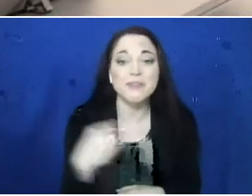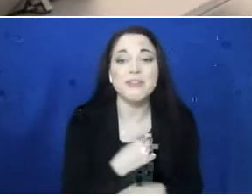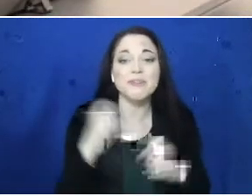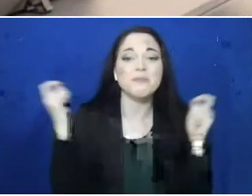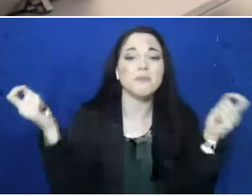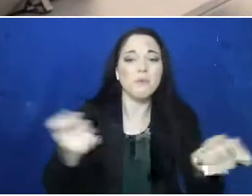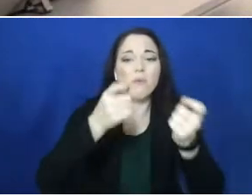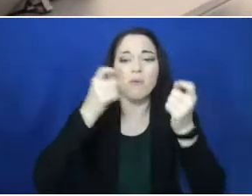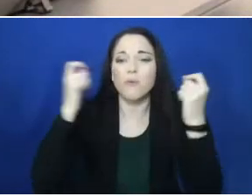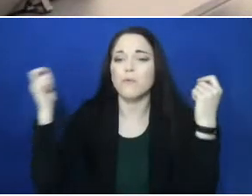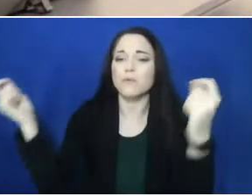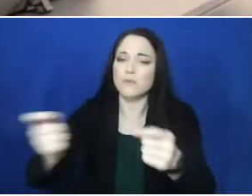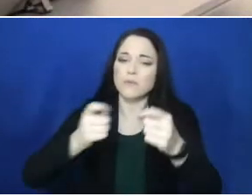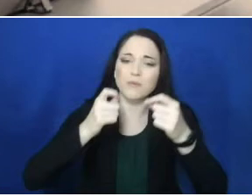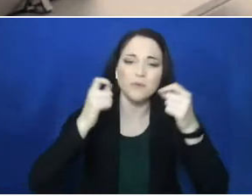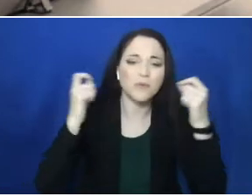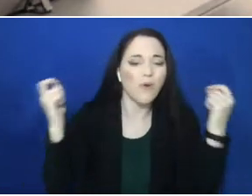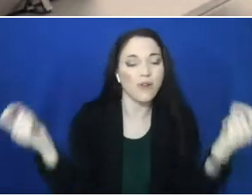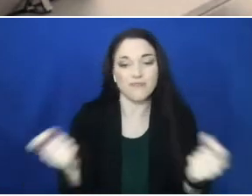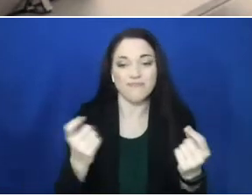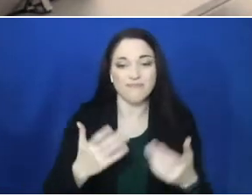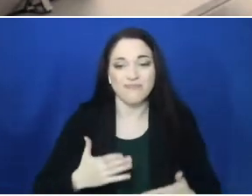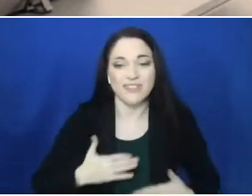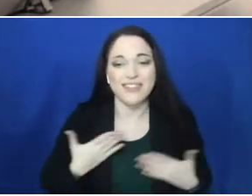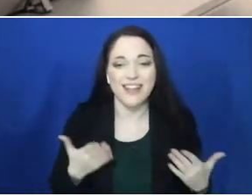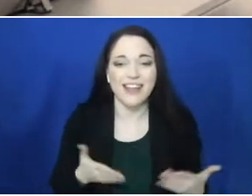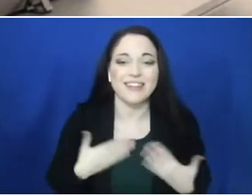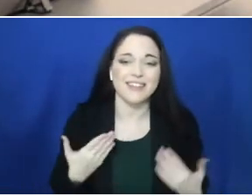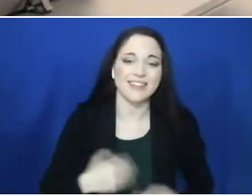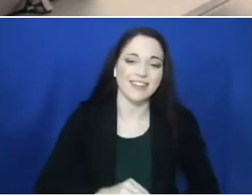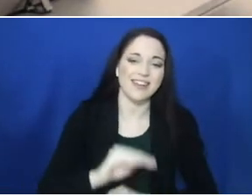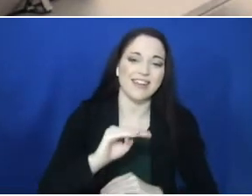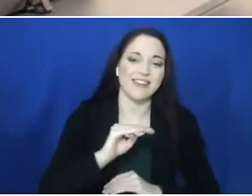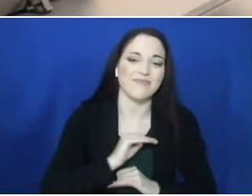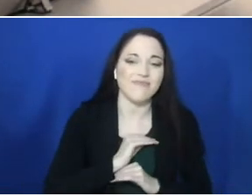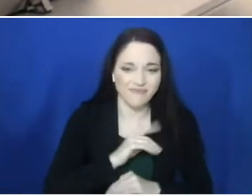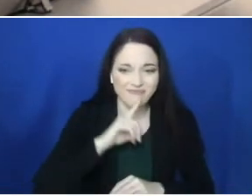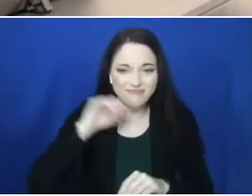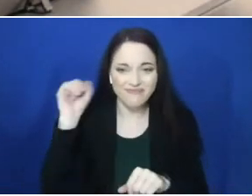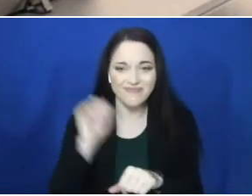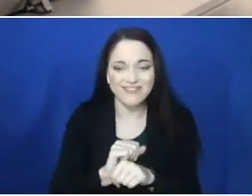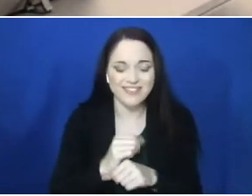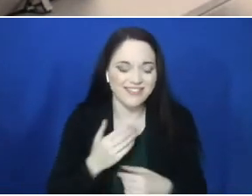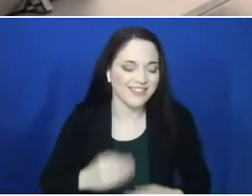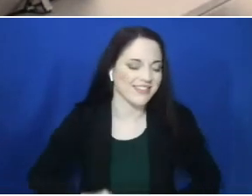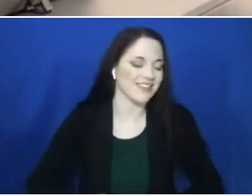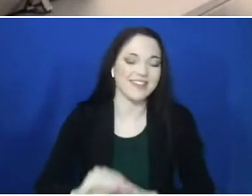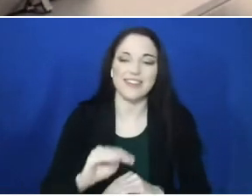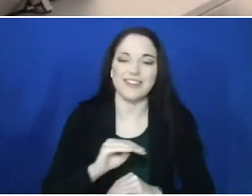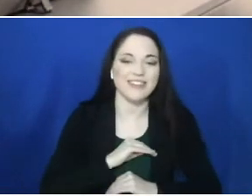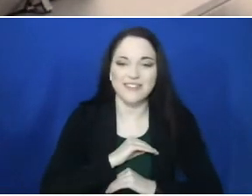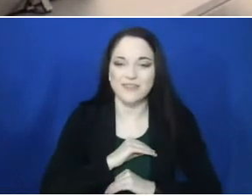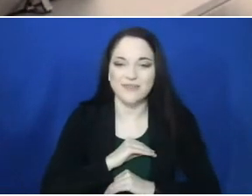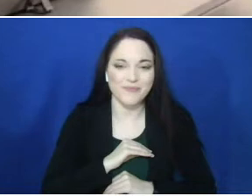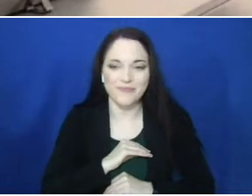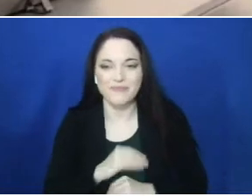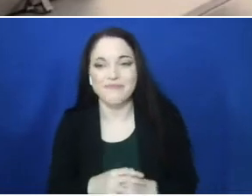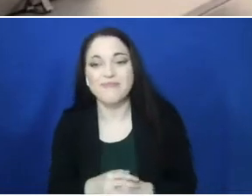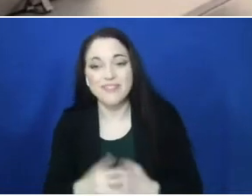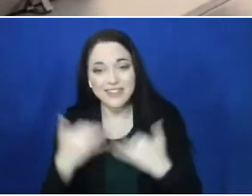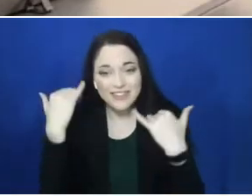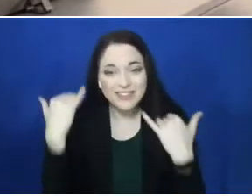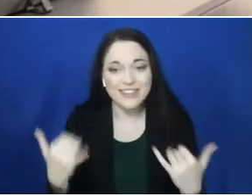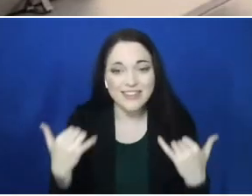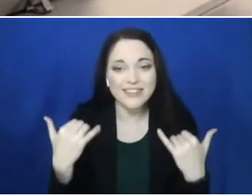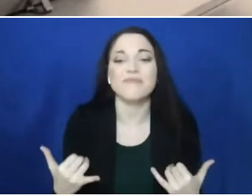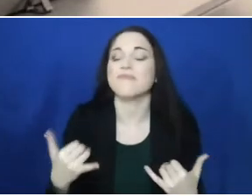We will rejoice and be glad in it, and be glad in it. This is the day